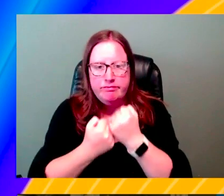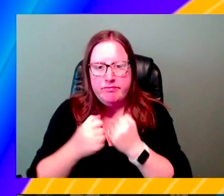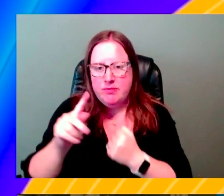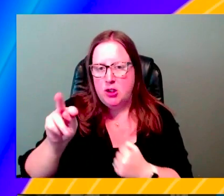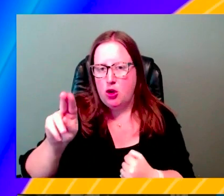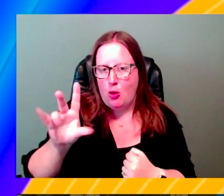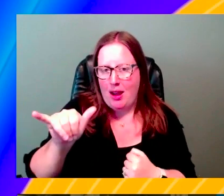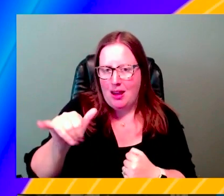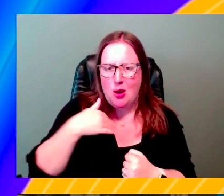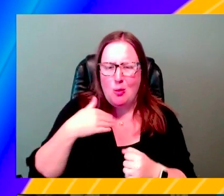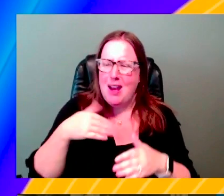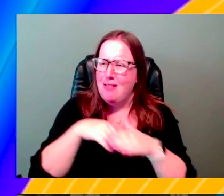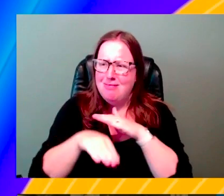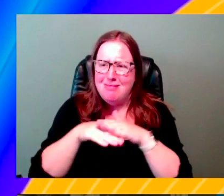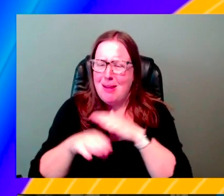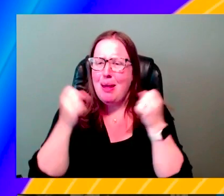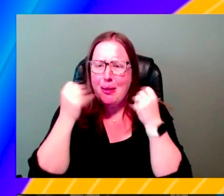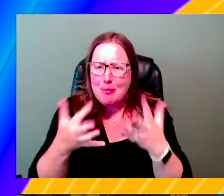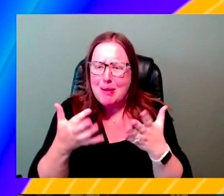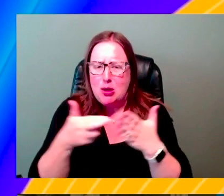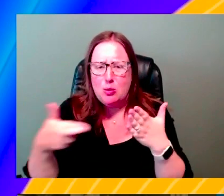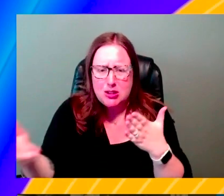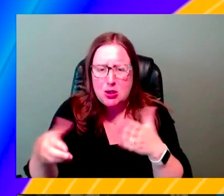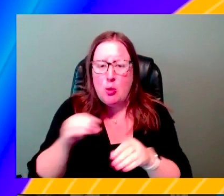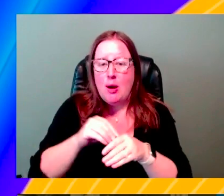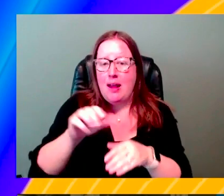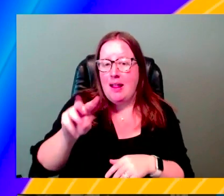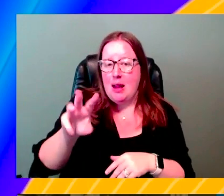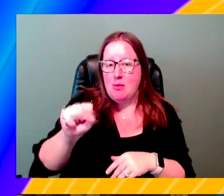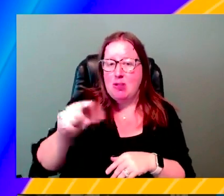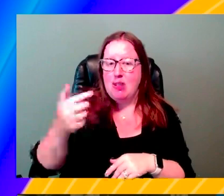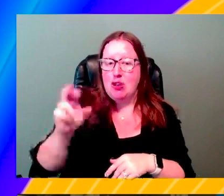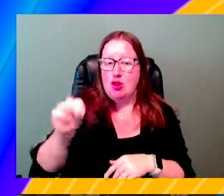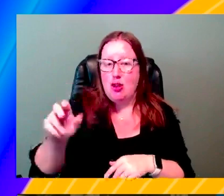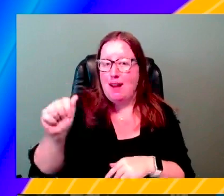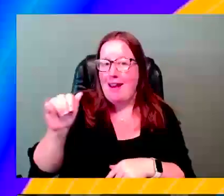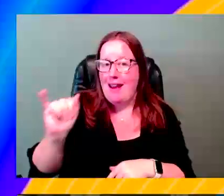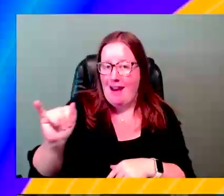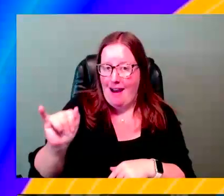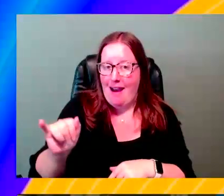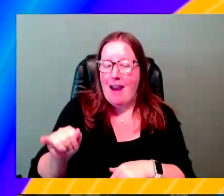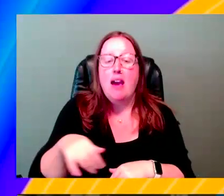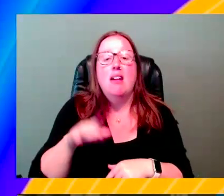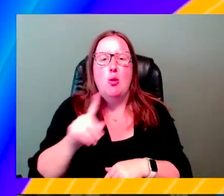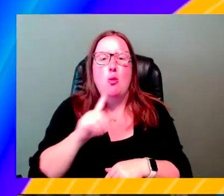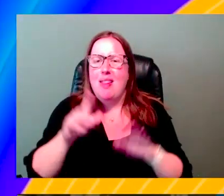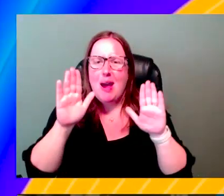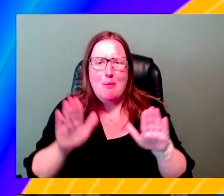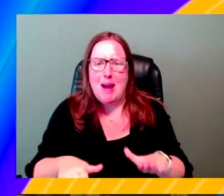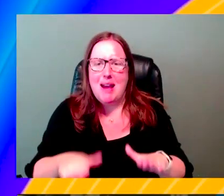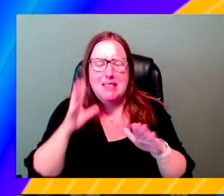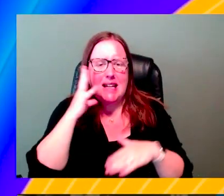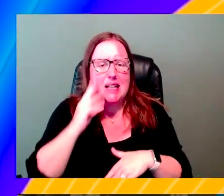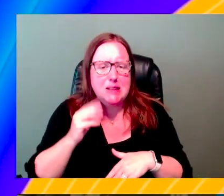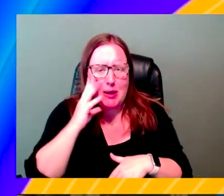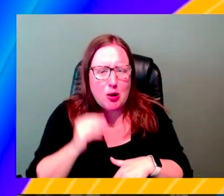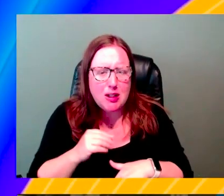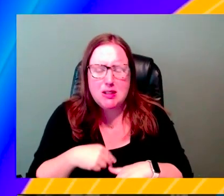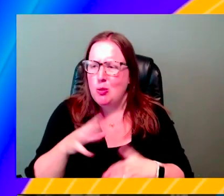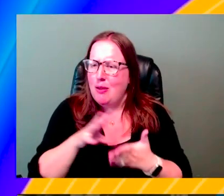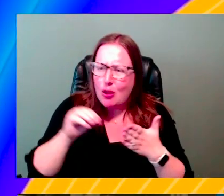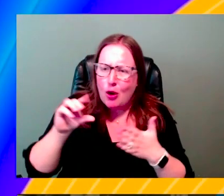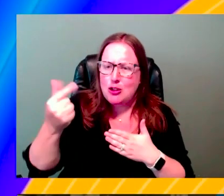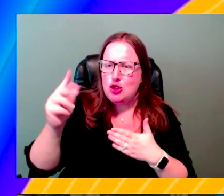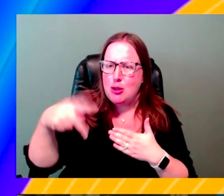so many resources. We're actually also in the AWS Gen AI Accelerator, which has been an awesome experience, and we've learned so much about what GPUs to use. We use